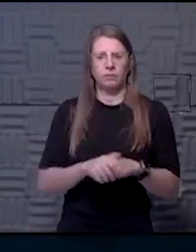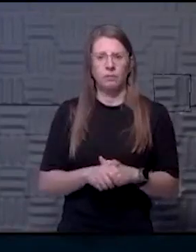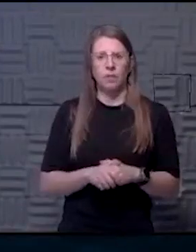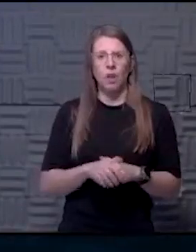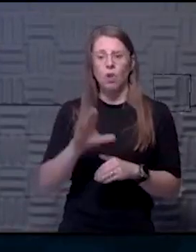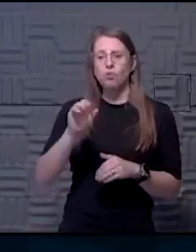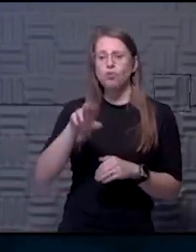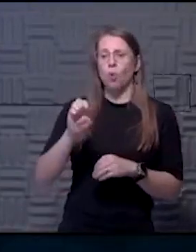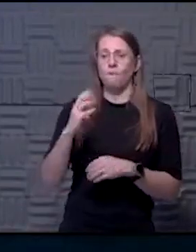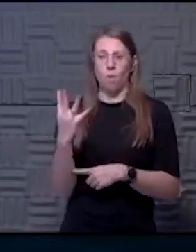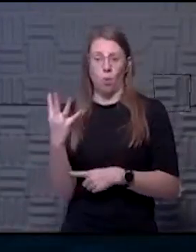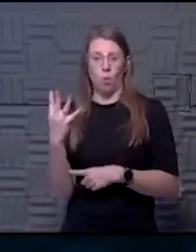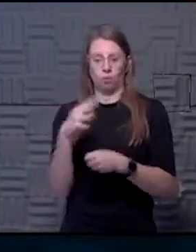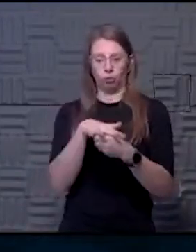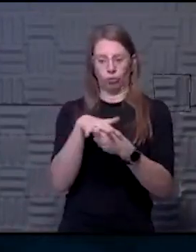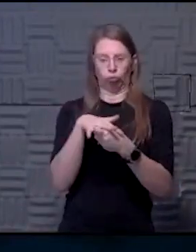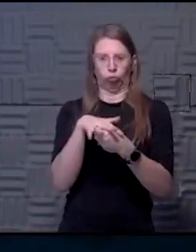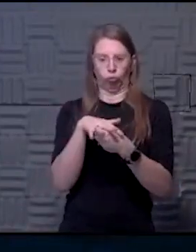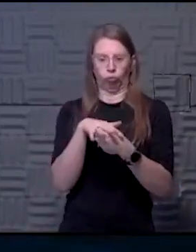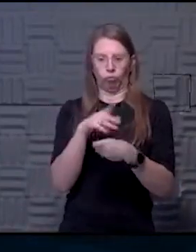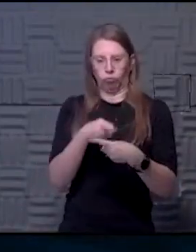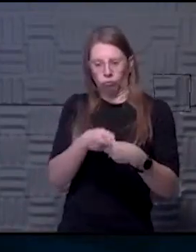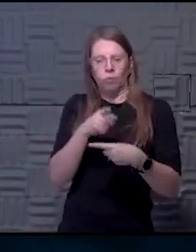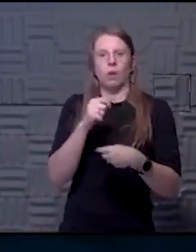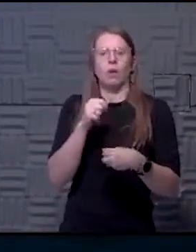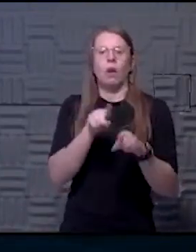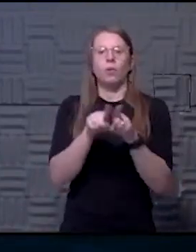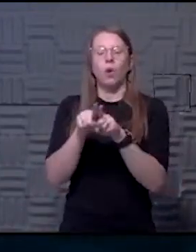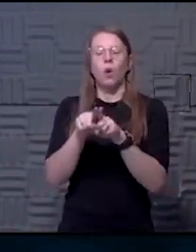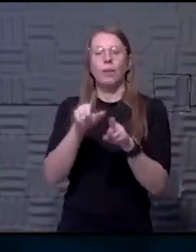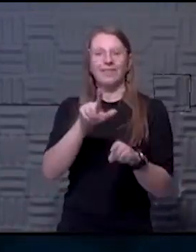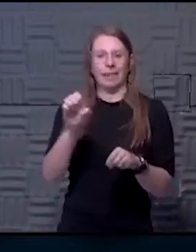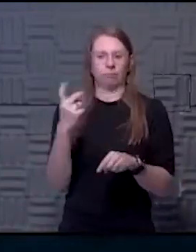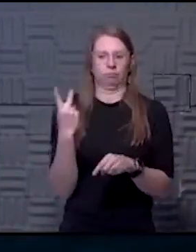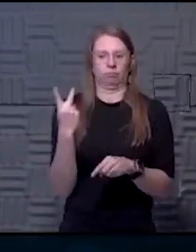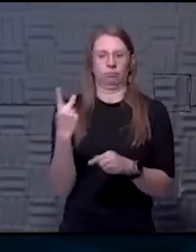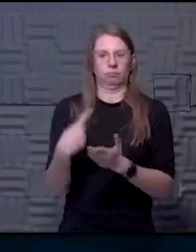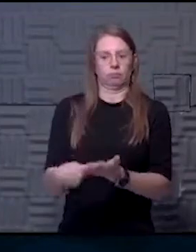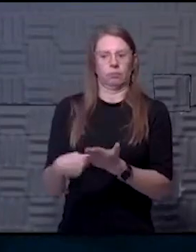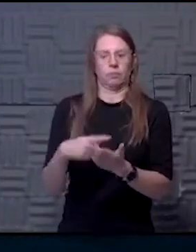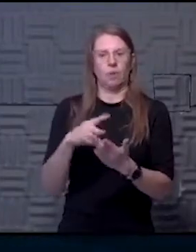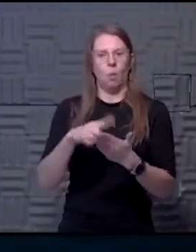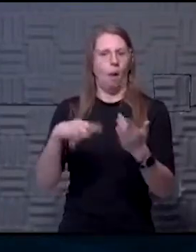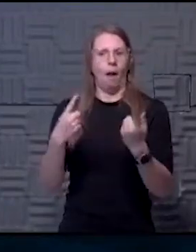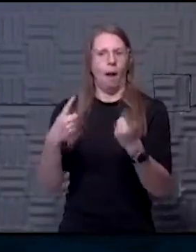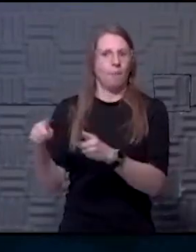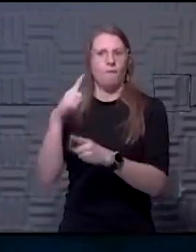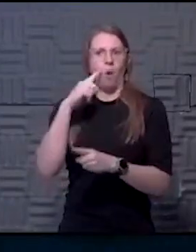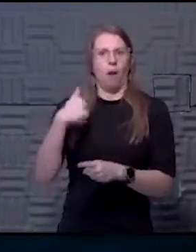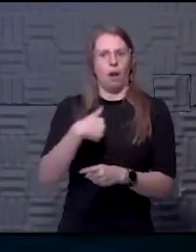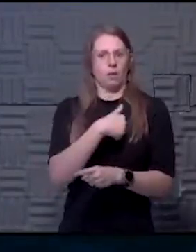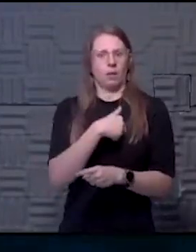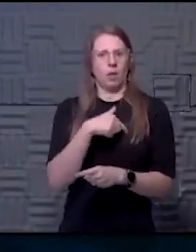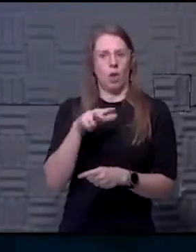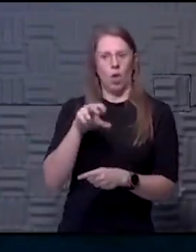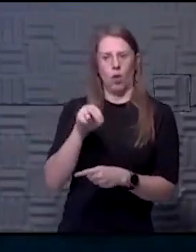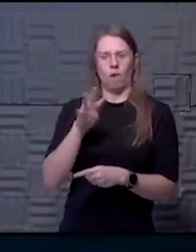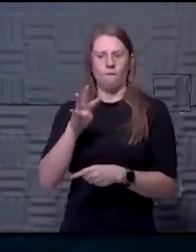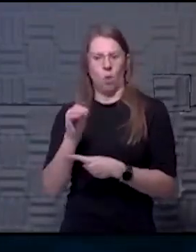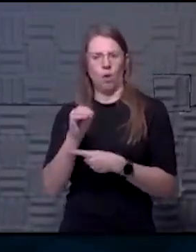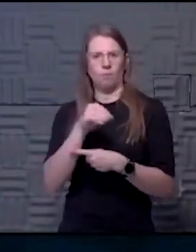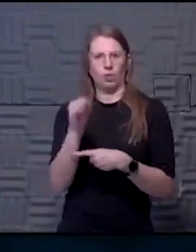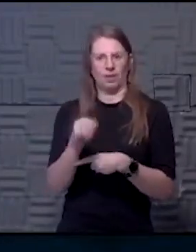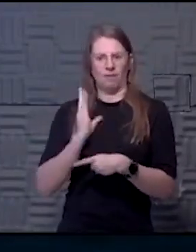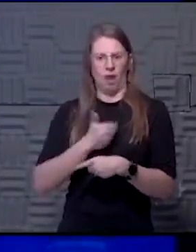core four, or the things between Lee and I had a conversation before about what happens for us. 30 to 40% of our patients come